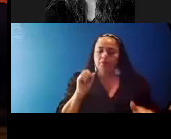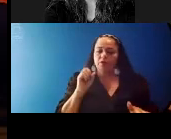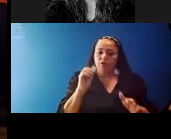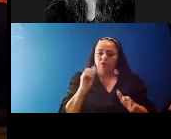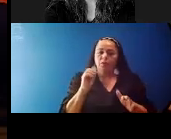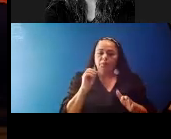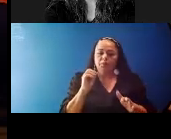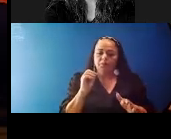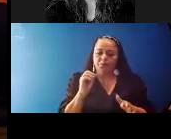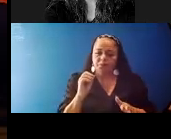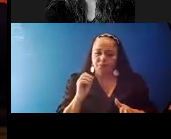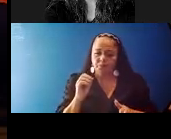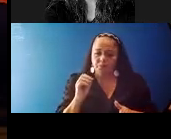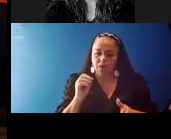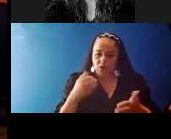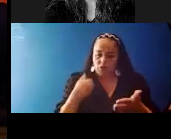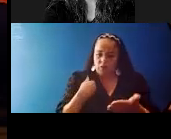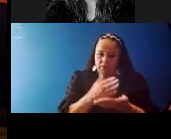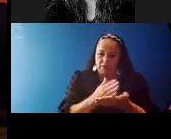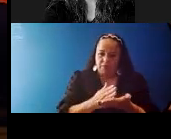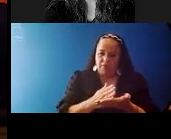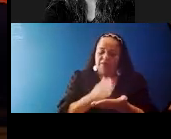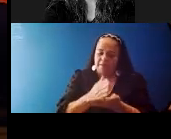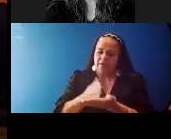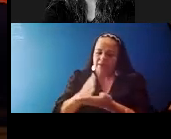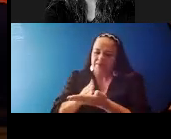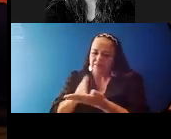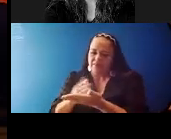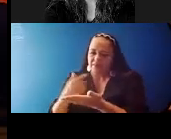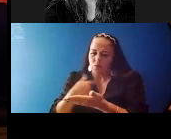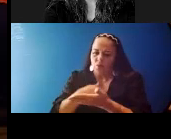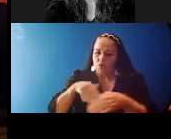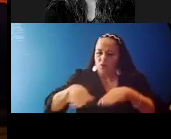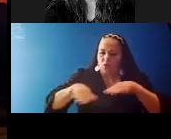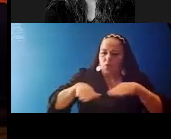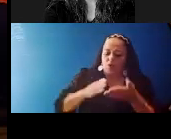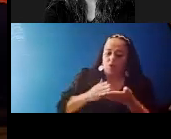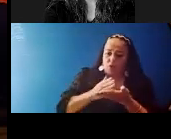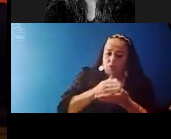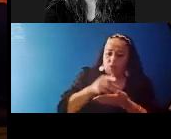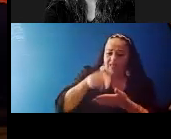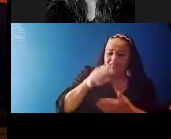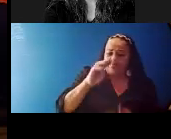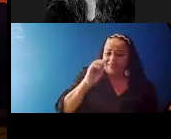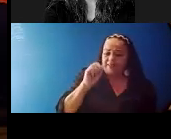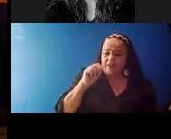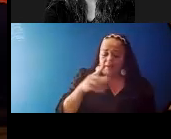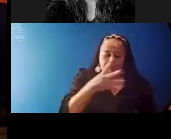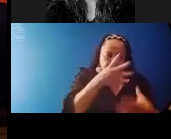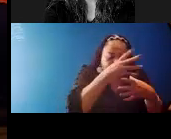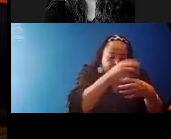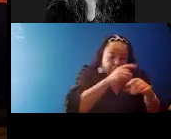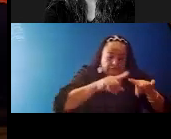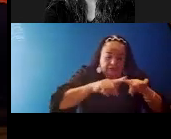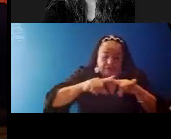take you through some of these pieces conceptually to walk you through, but to understand, this roadmap engages a whole bunch of different